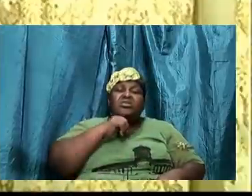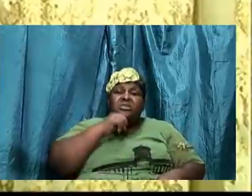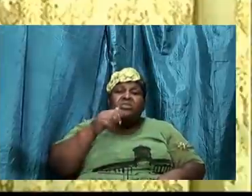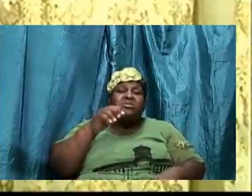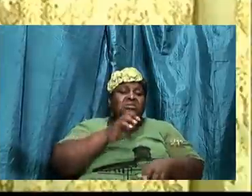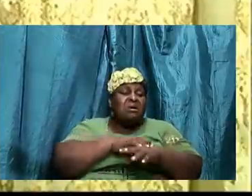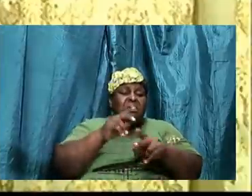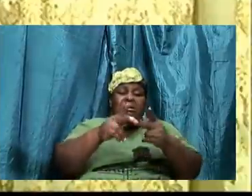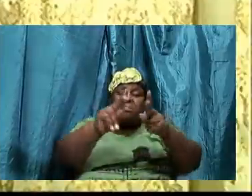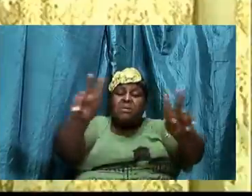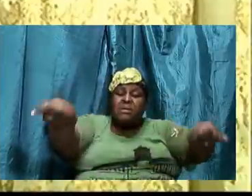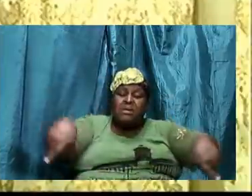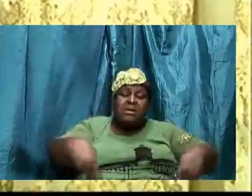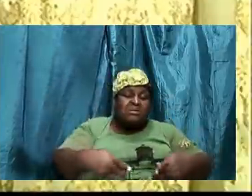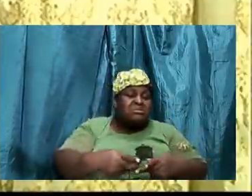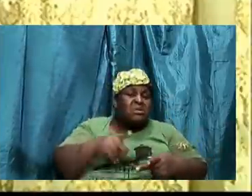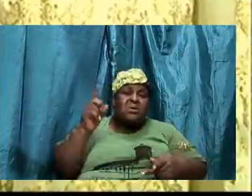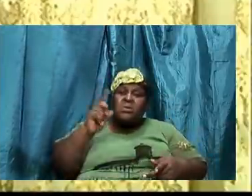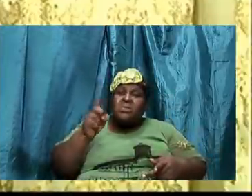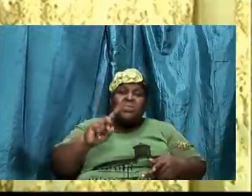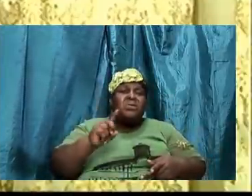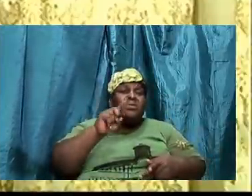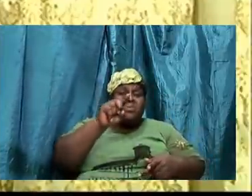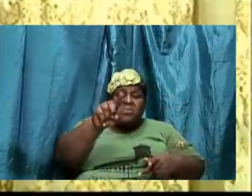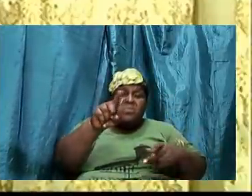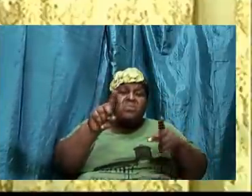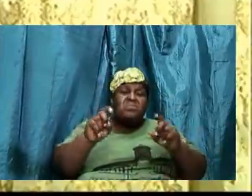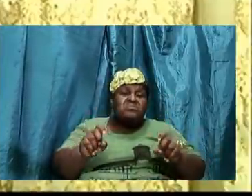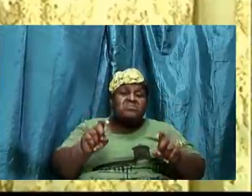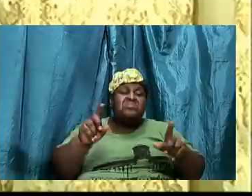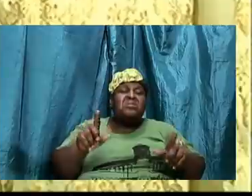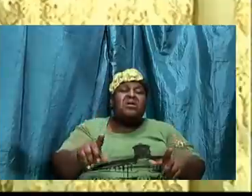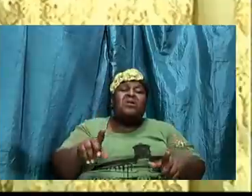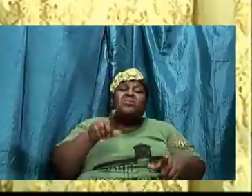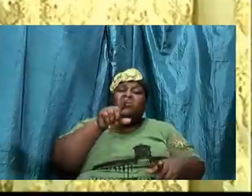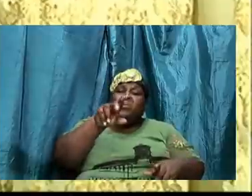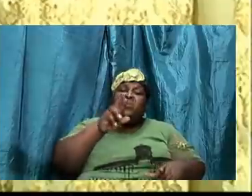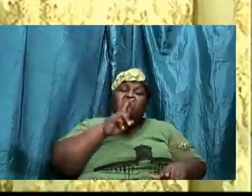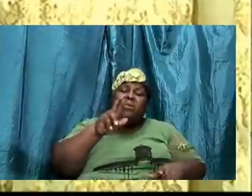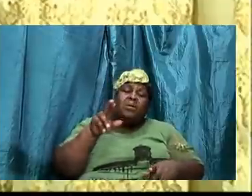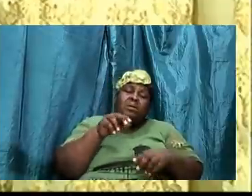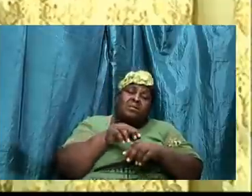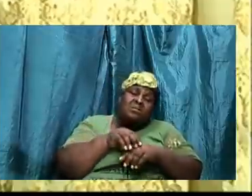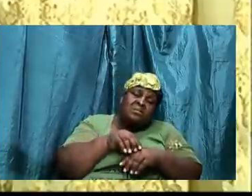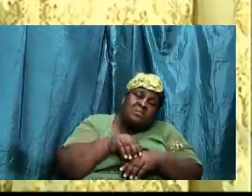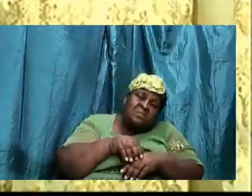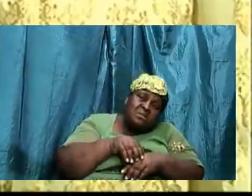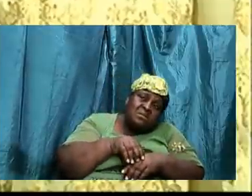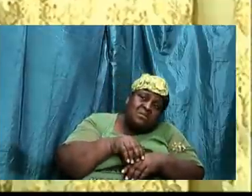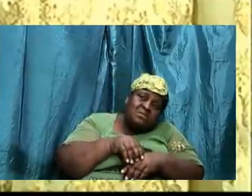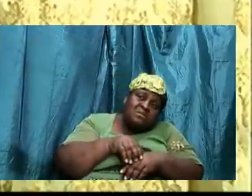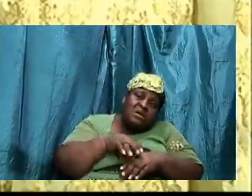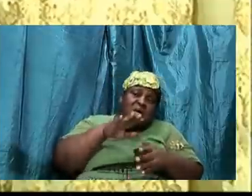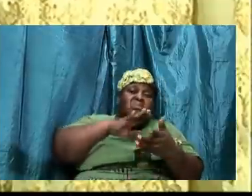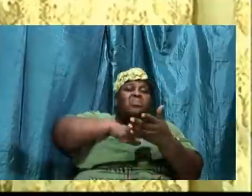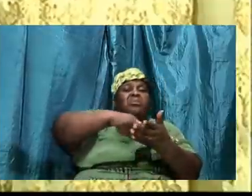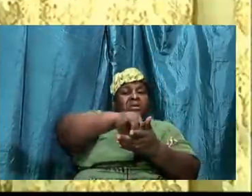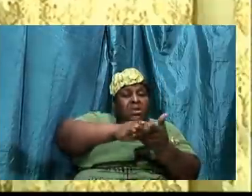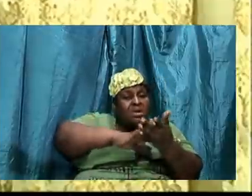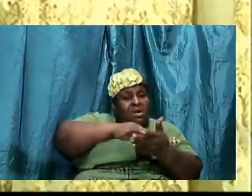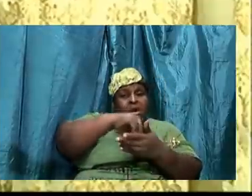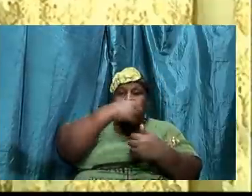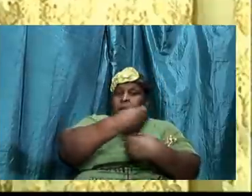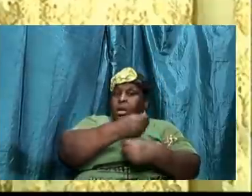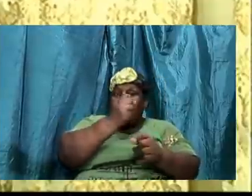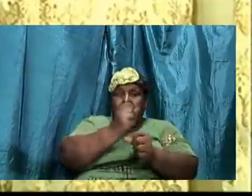the place where it is supposed to be, and you are weak and you are lame, make no mistake about it, because